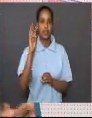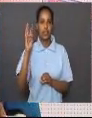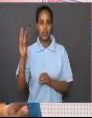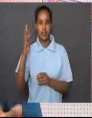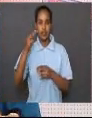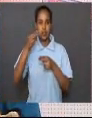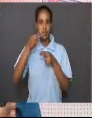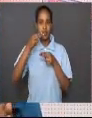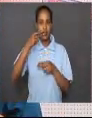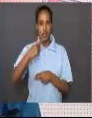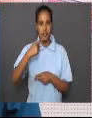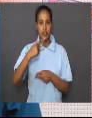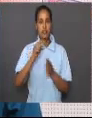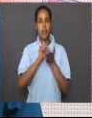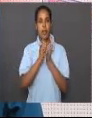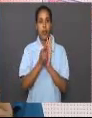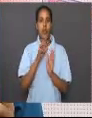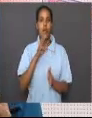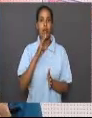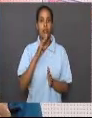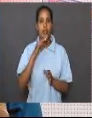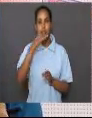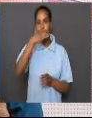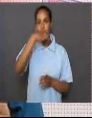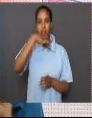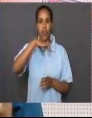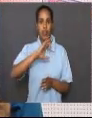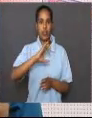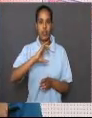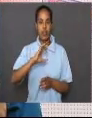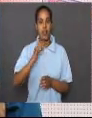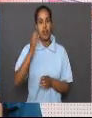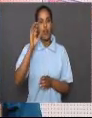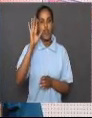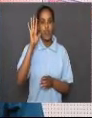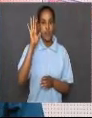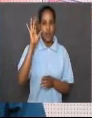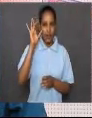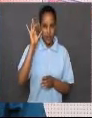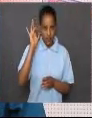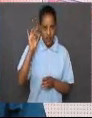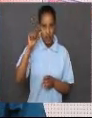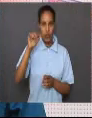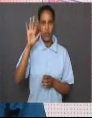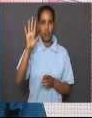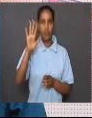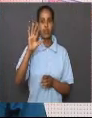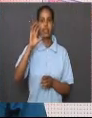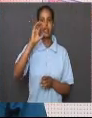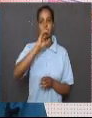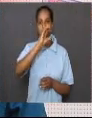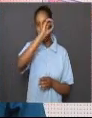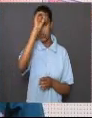466 gram sample of water is heated from 8.5 degrees